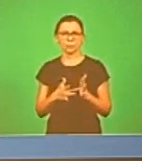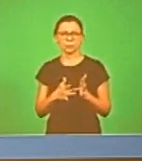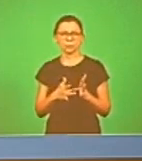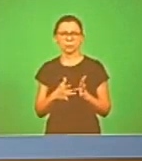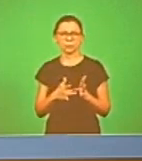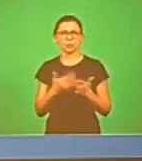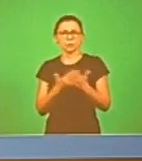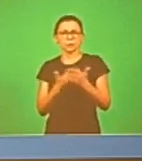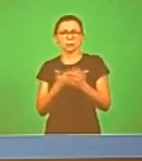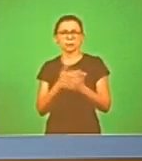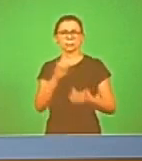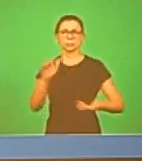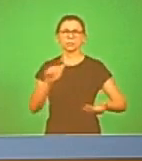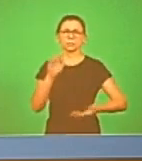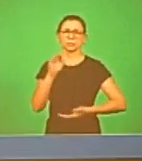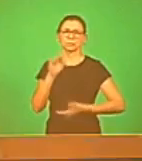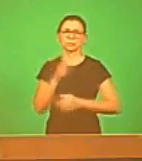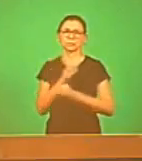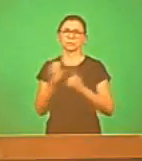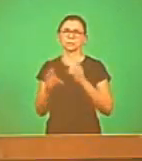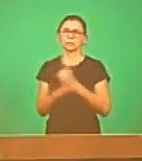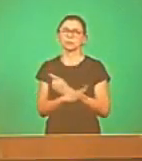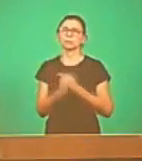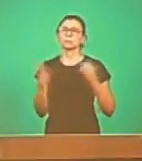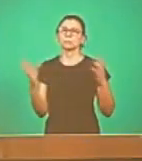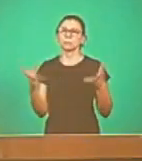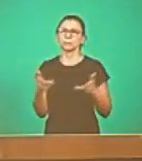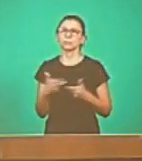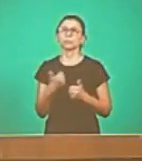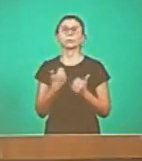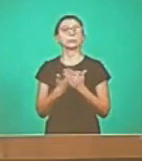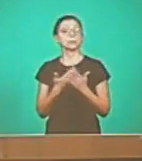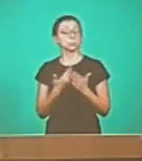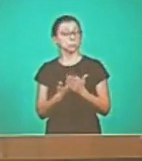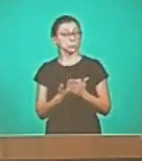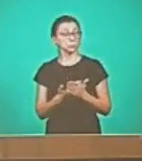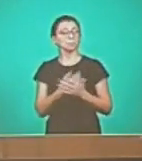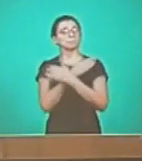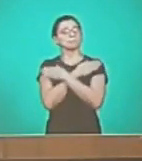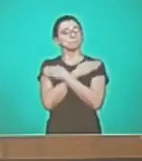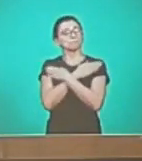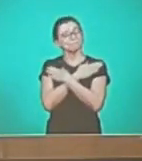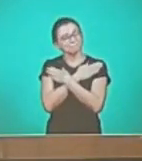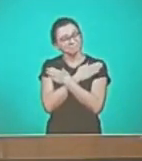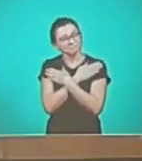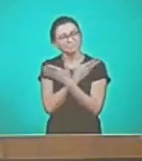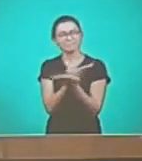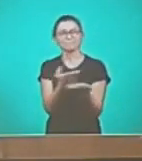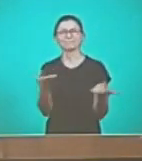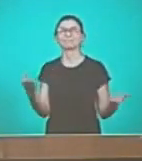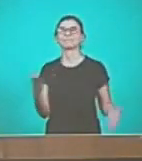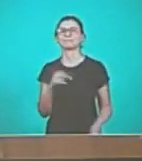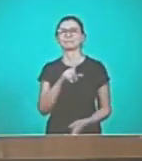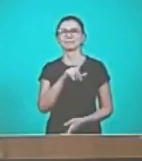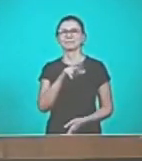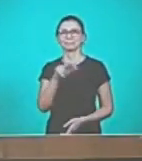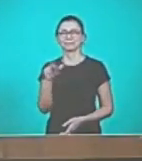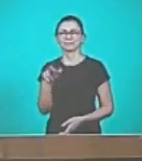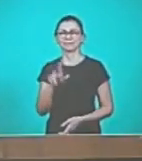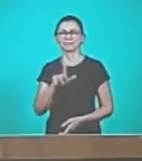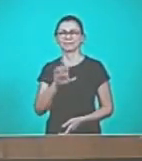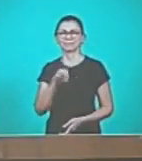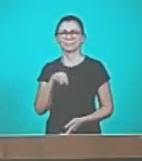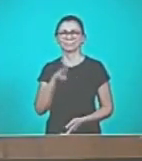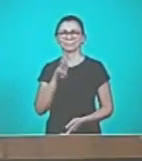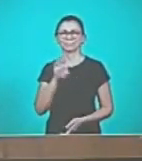this broadcast of Sunday Schools something that is amazing. We send our greeting to our brethren from